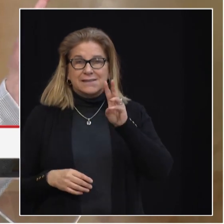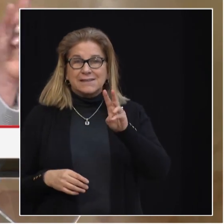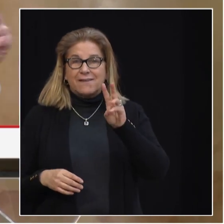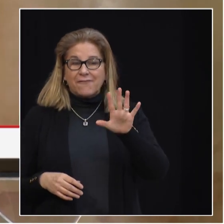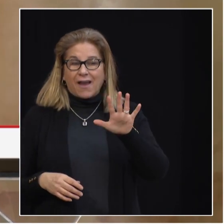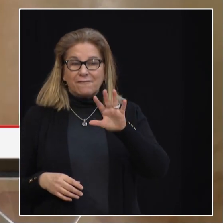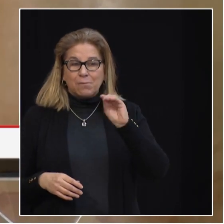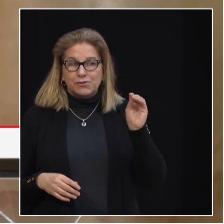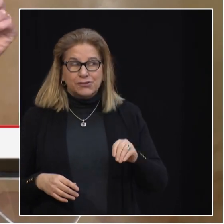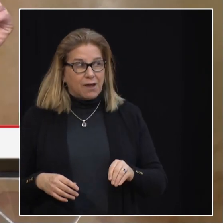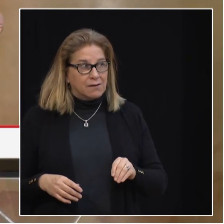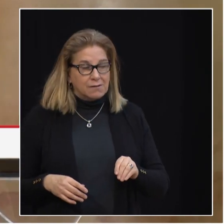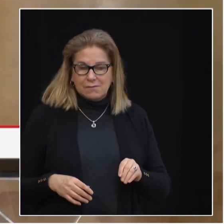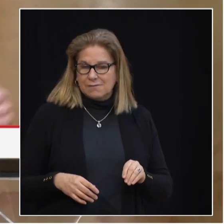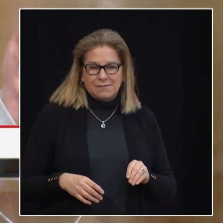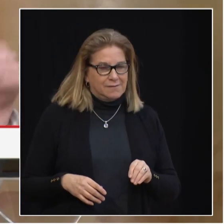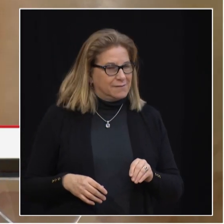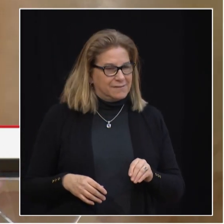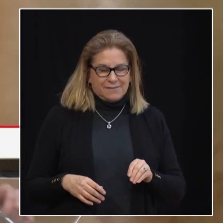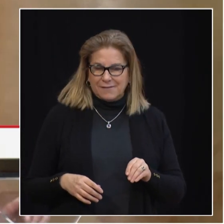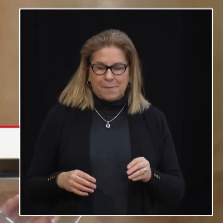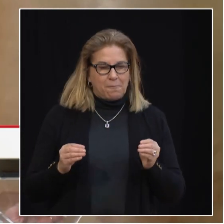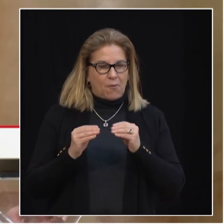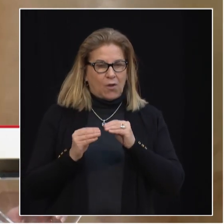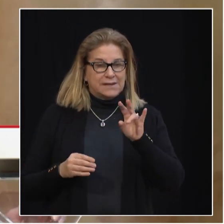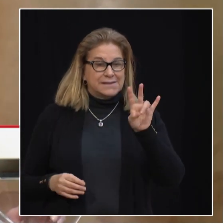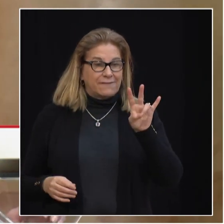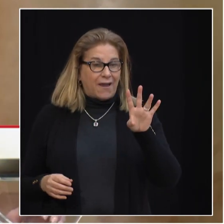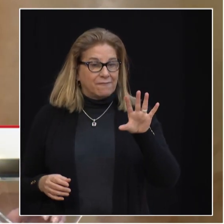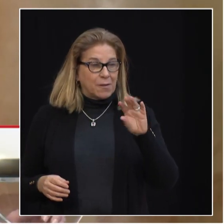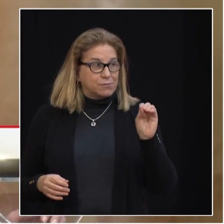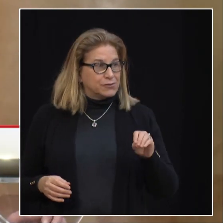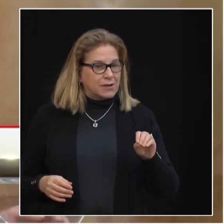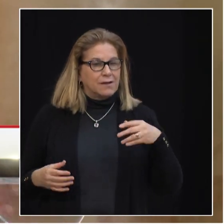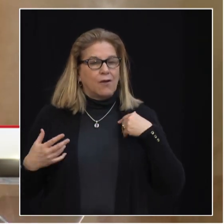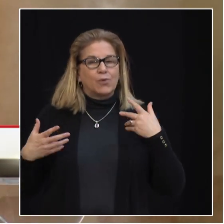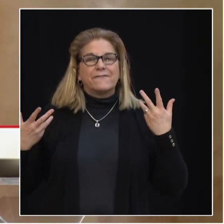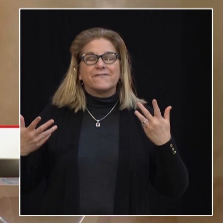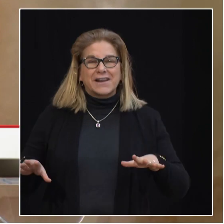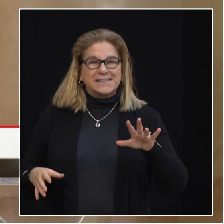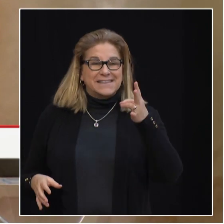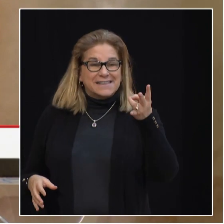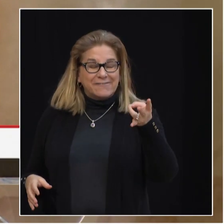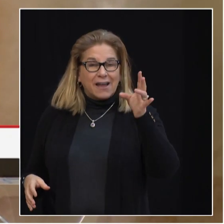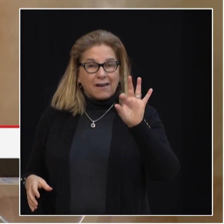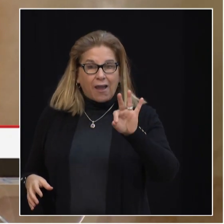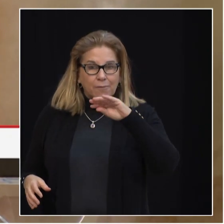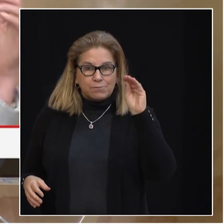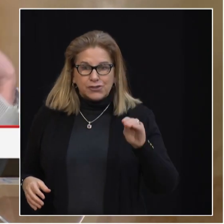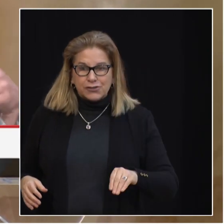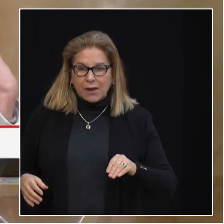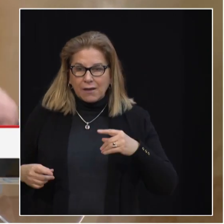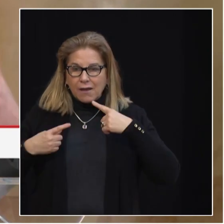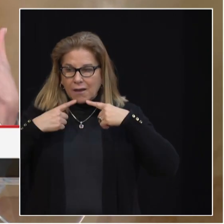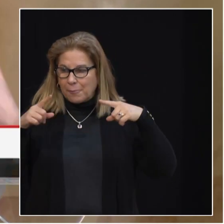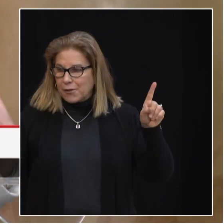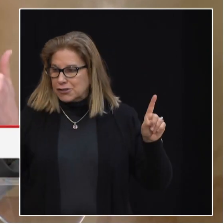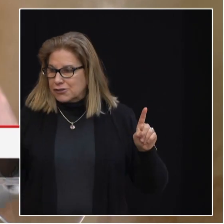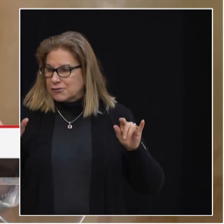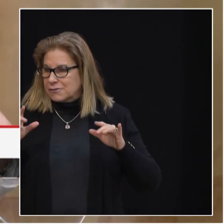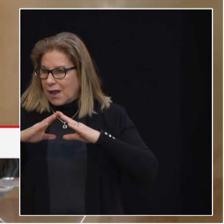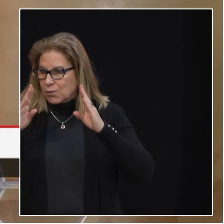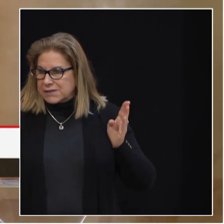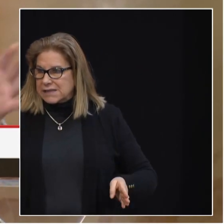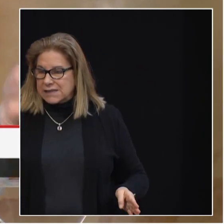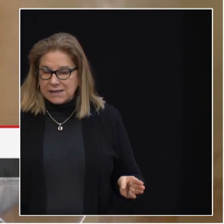higher. 75? It's higher. It's 79%. Yeah. And it's not just